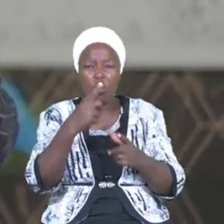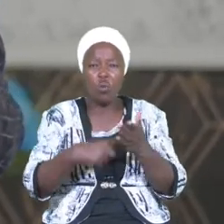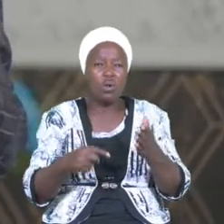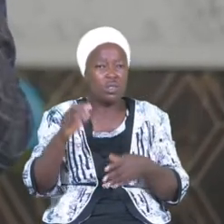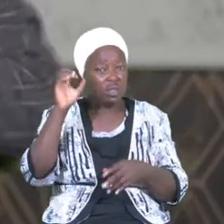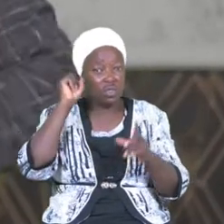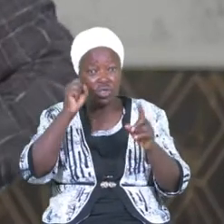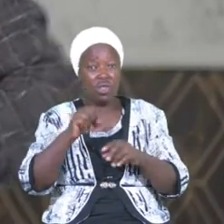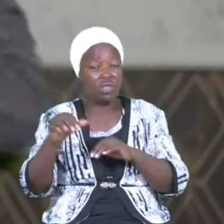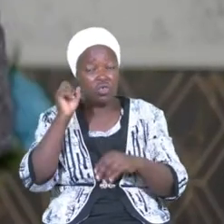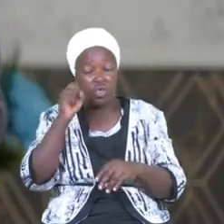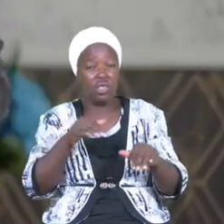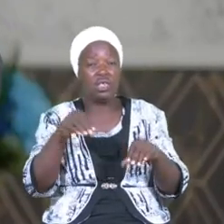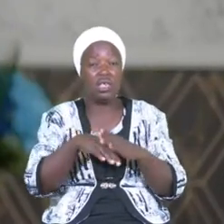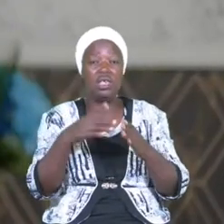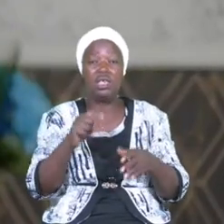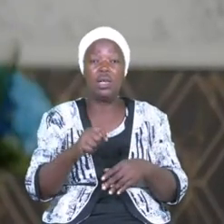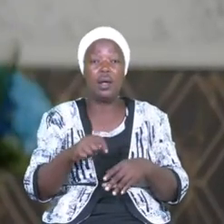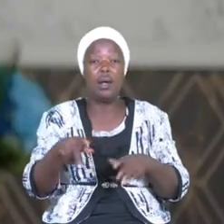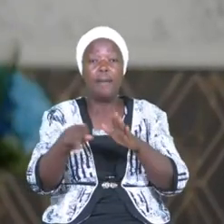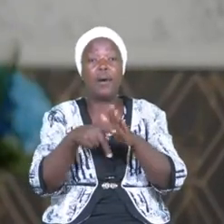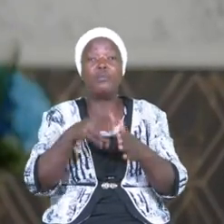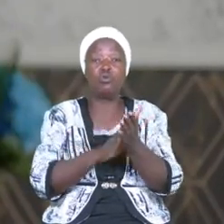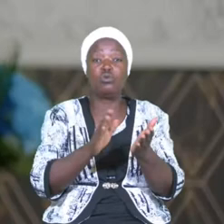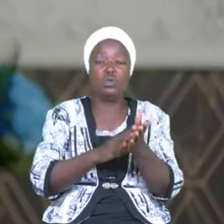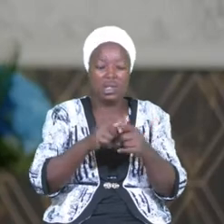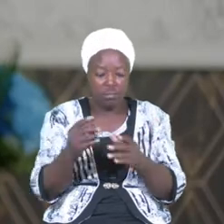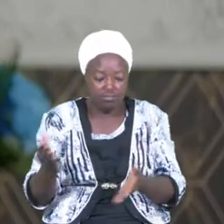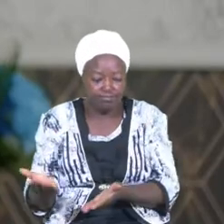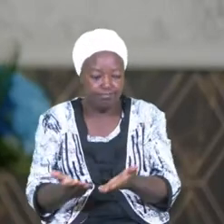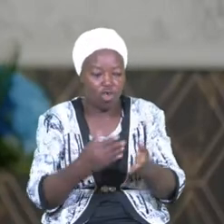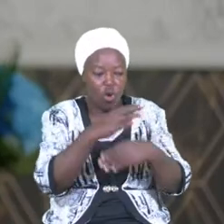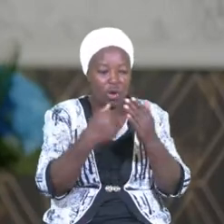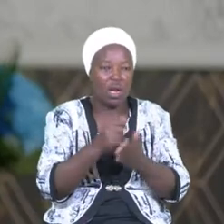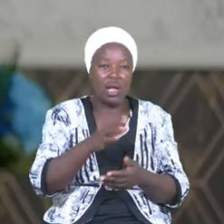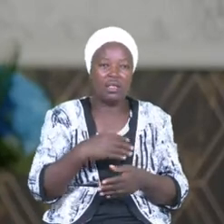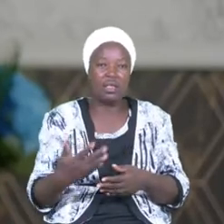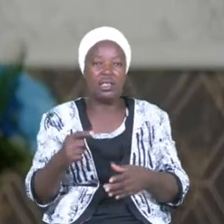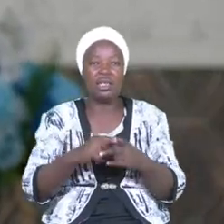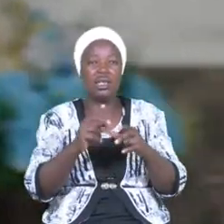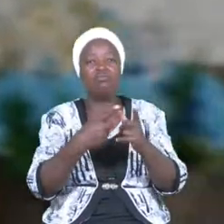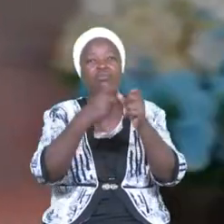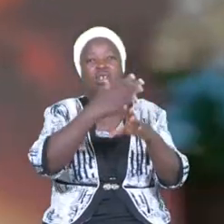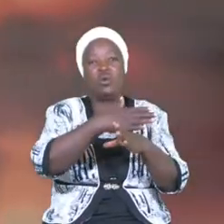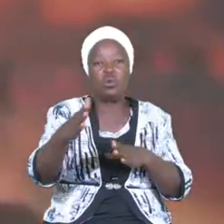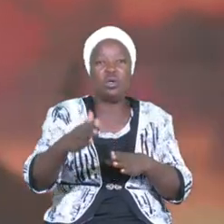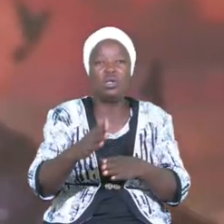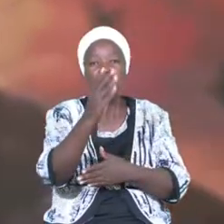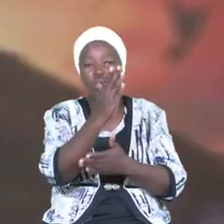school, that's what she does now. She packs her load and she runs away. Somebody